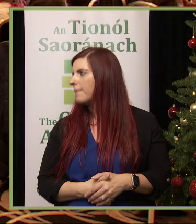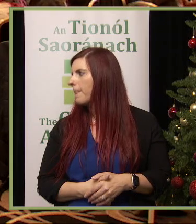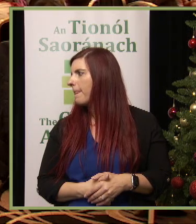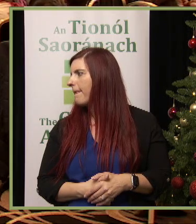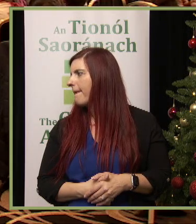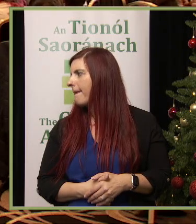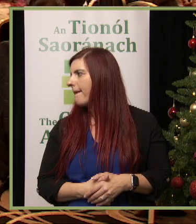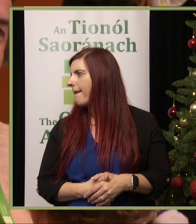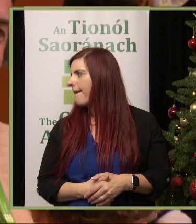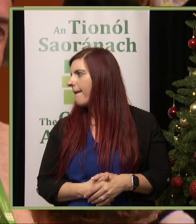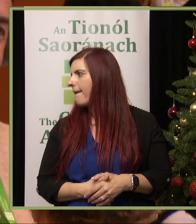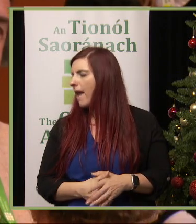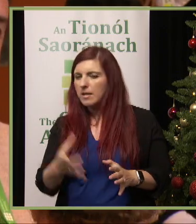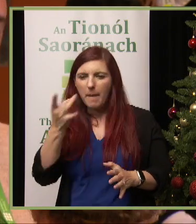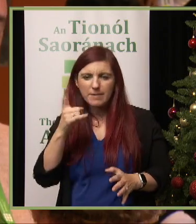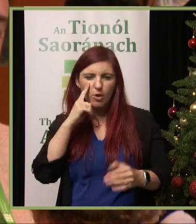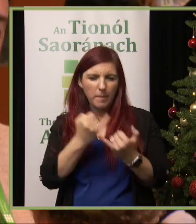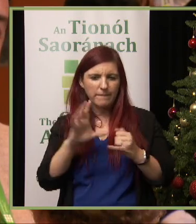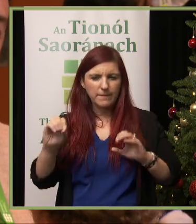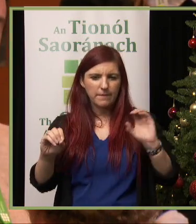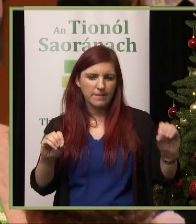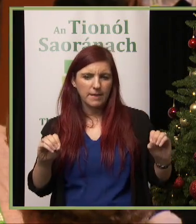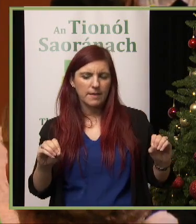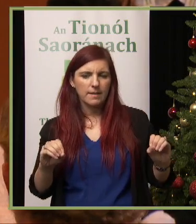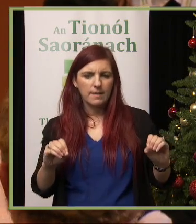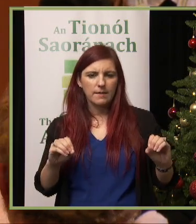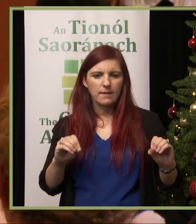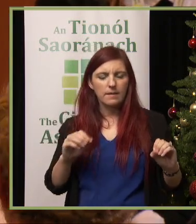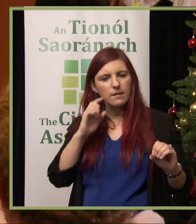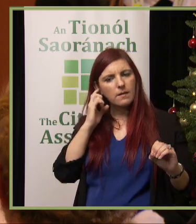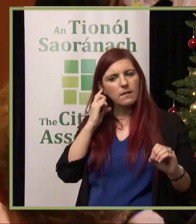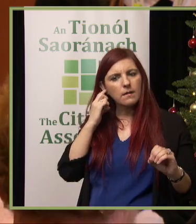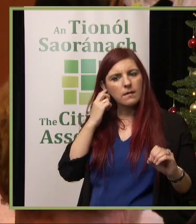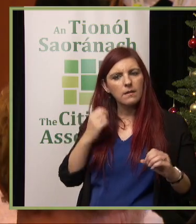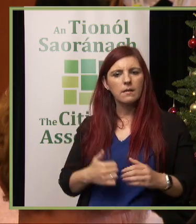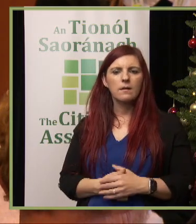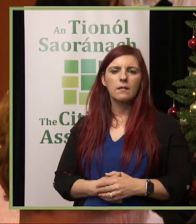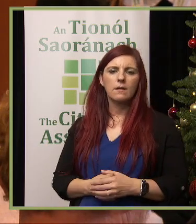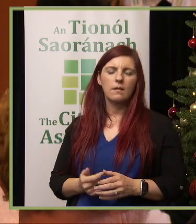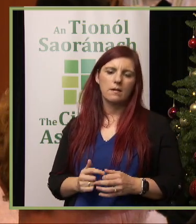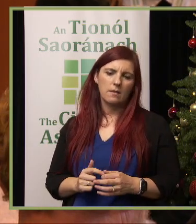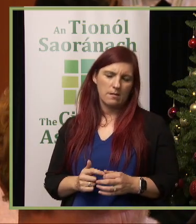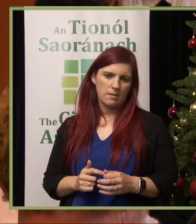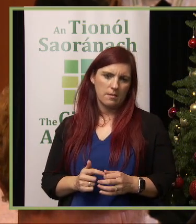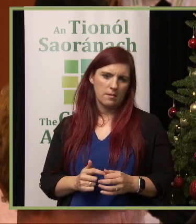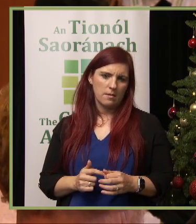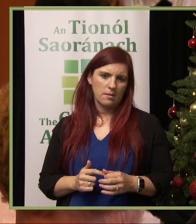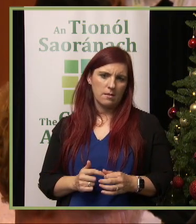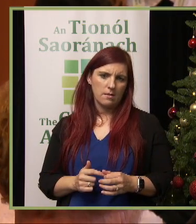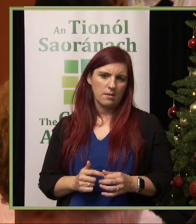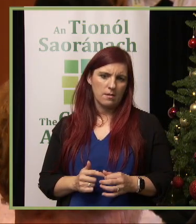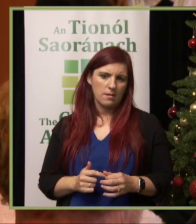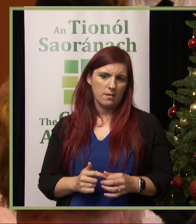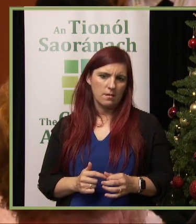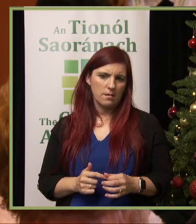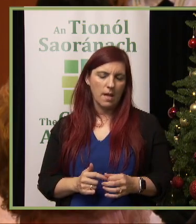I'm asking because it looked like it was a 50-50 there. Yeah, it is. It does seem 50-50. I think what we mean, or what we meant, is that like a designated